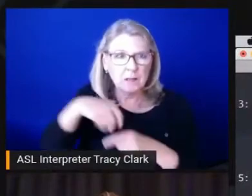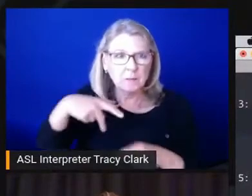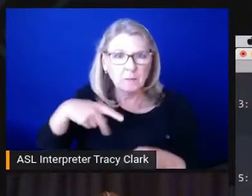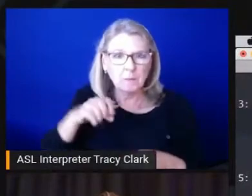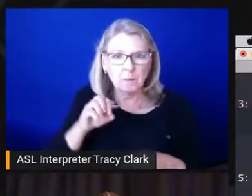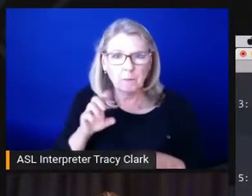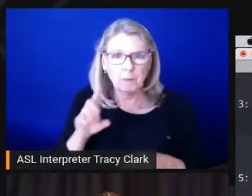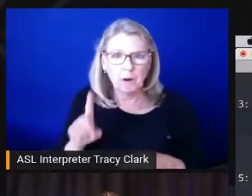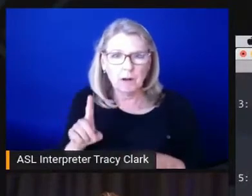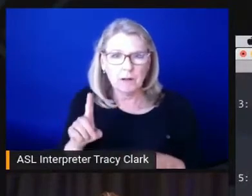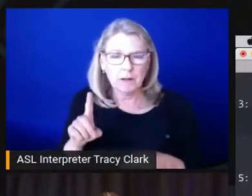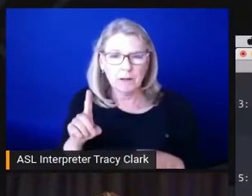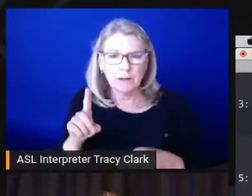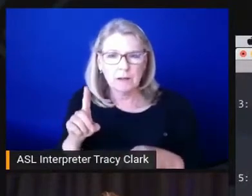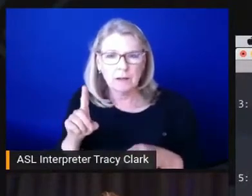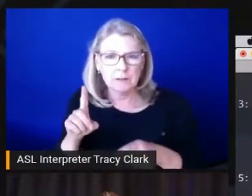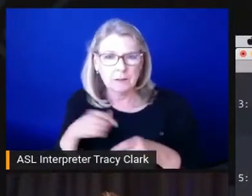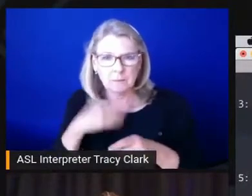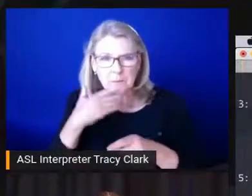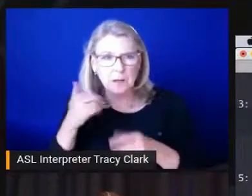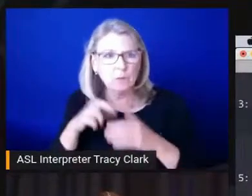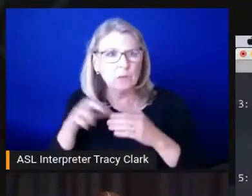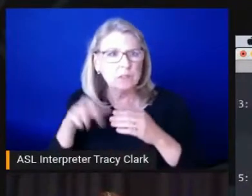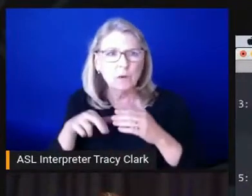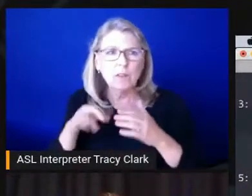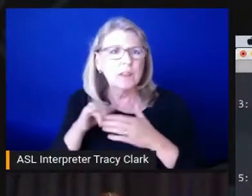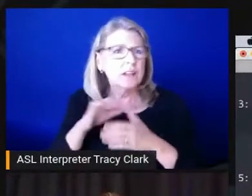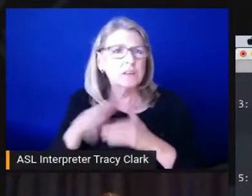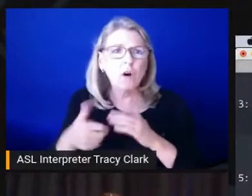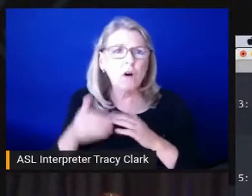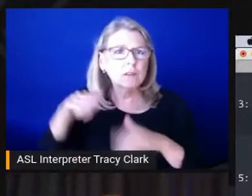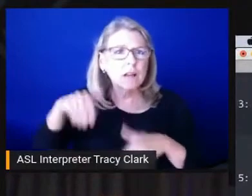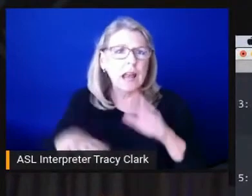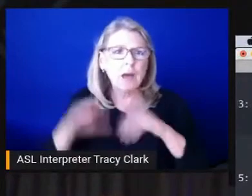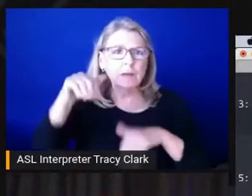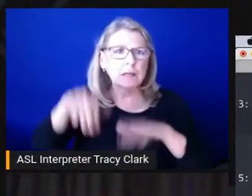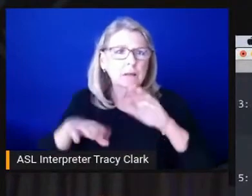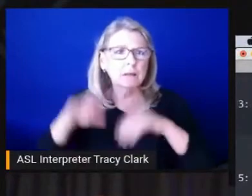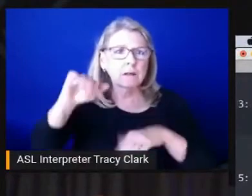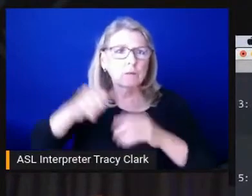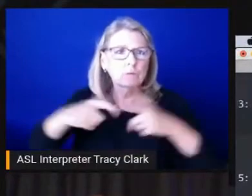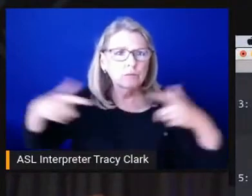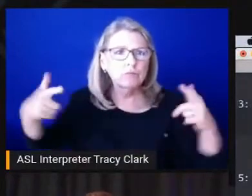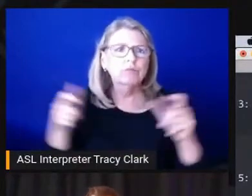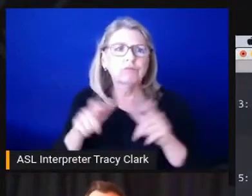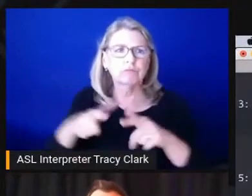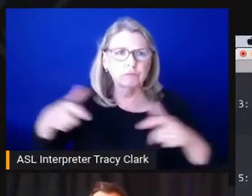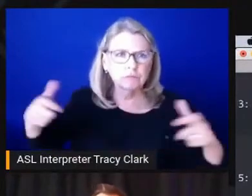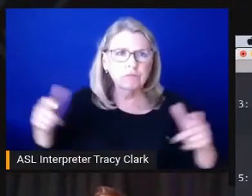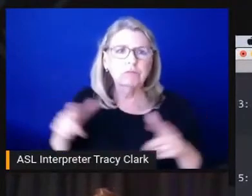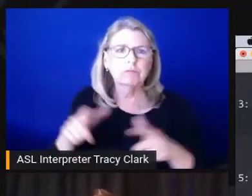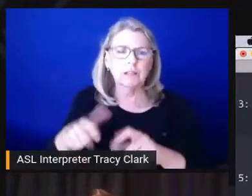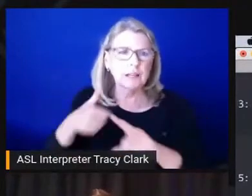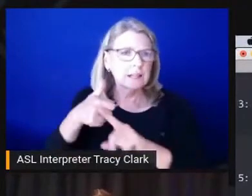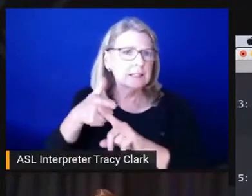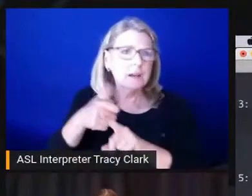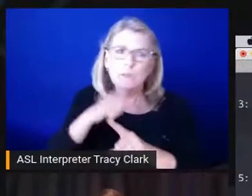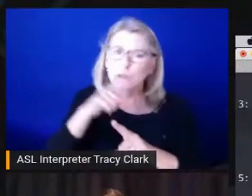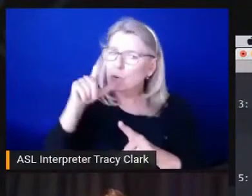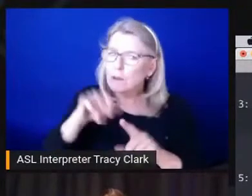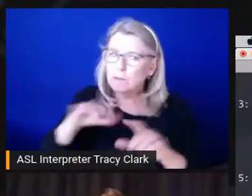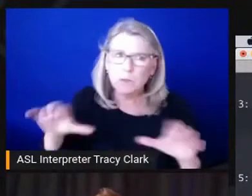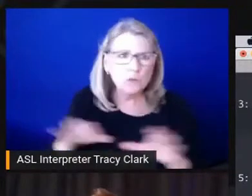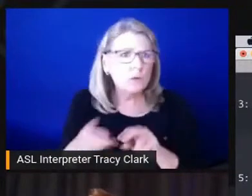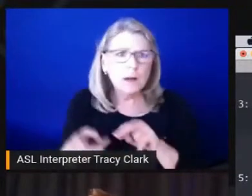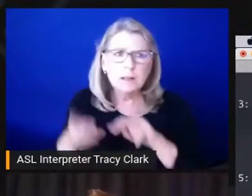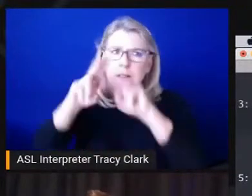resolve to an IPv4. It's all dynamic. You don't have to do anything specific extra to figure out whether